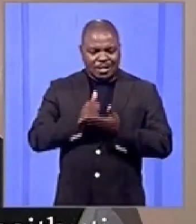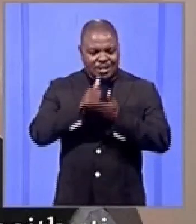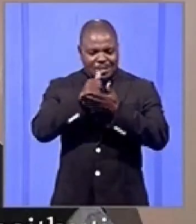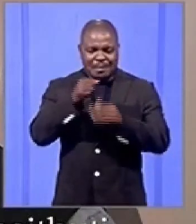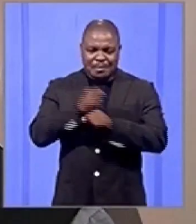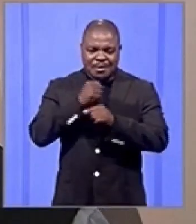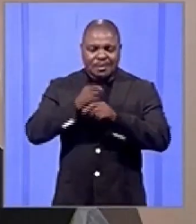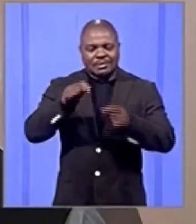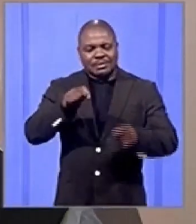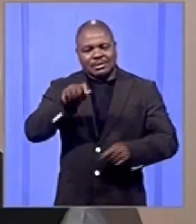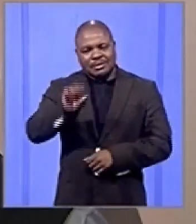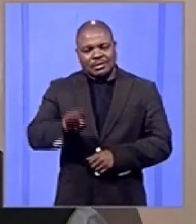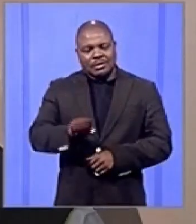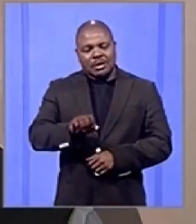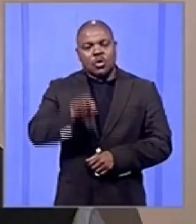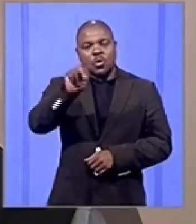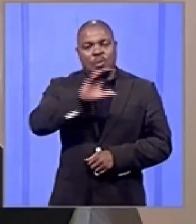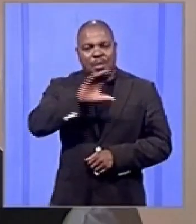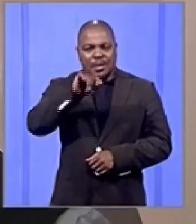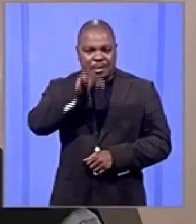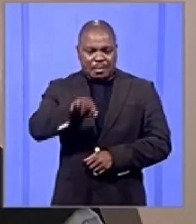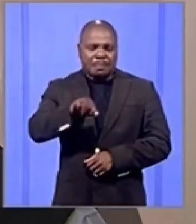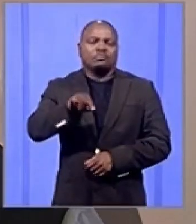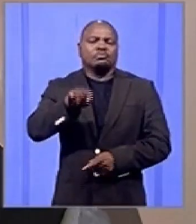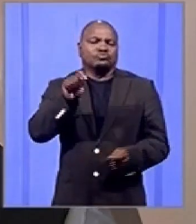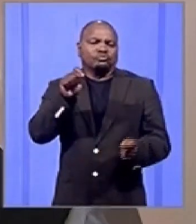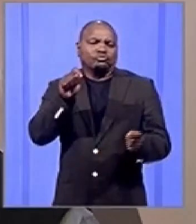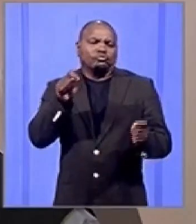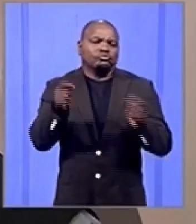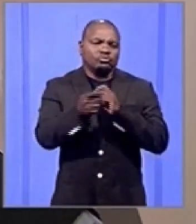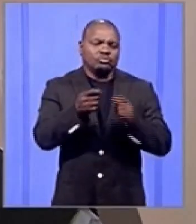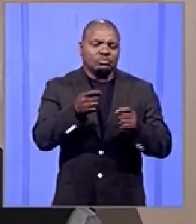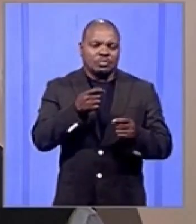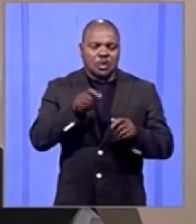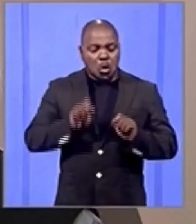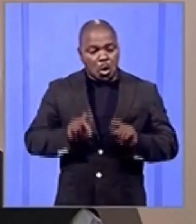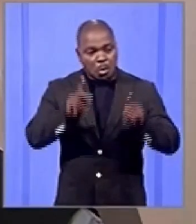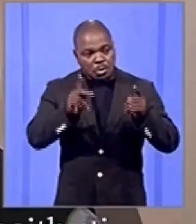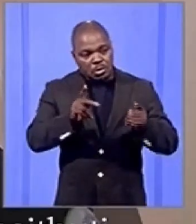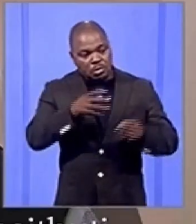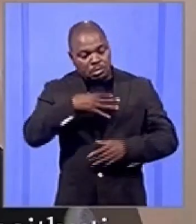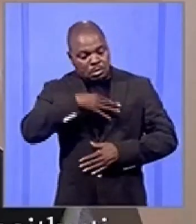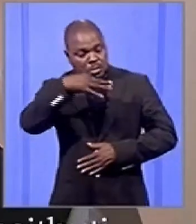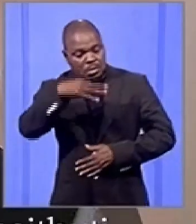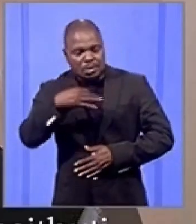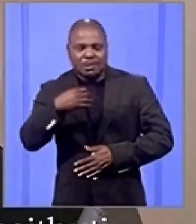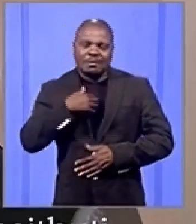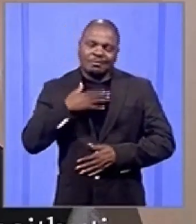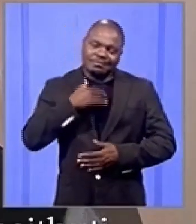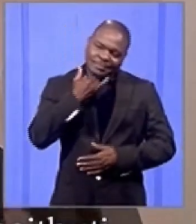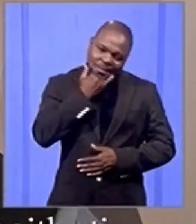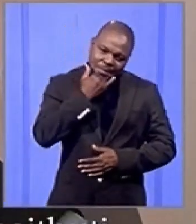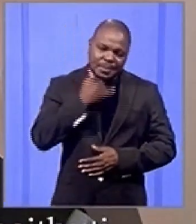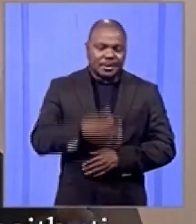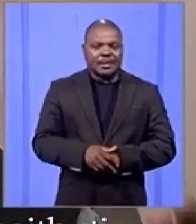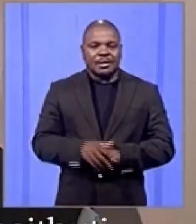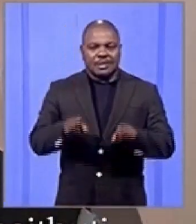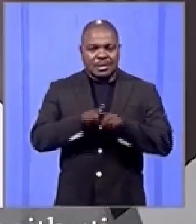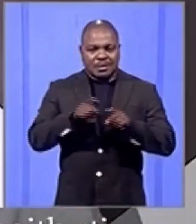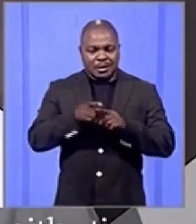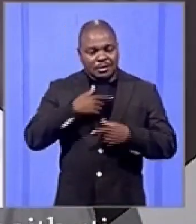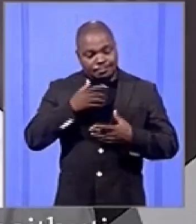mo economy ya Northern Cape as a whole. So ke tumelela opportunity ya gore ke kgone go dira ja tšhono ena ke tšhono ena gore ke kgone go